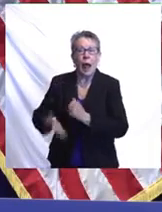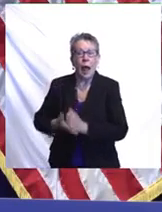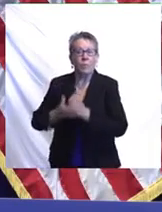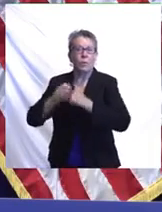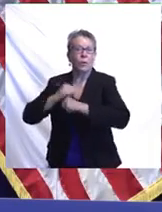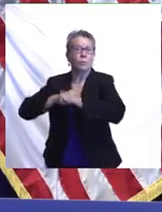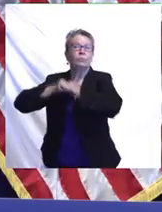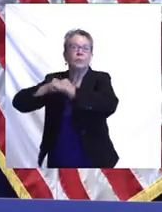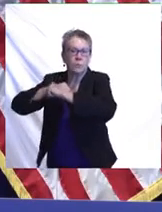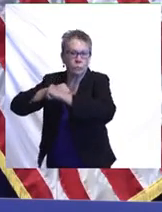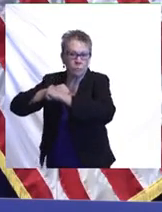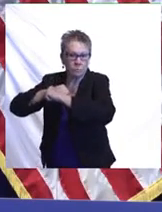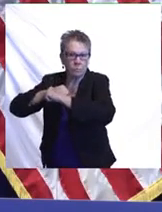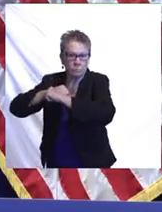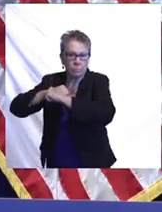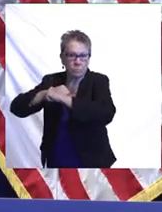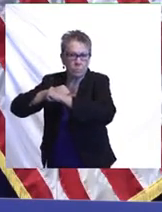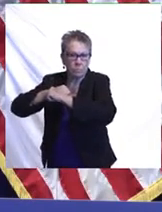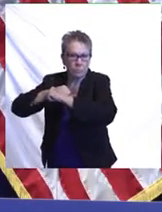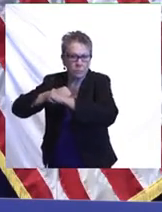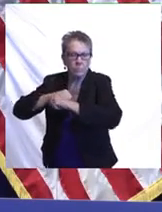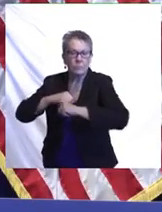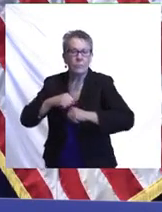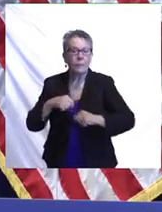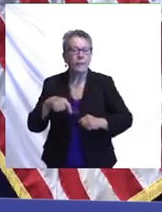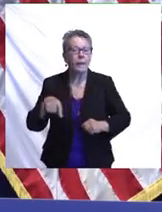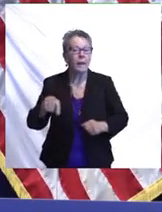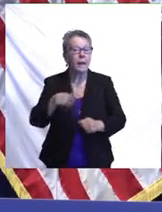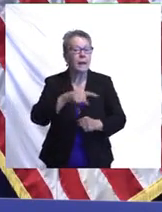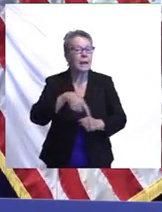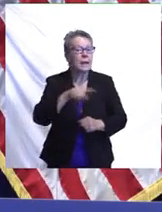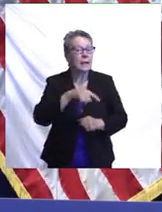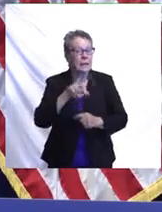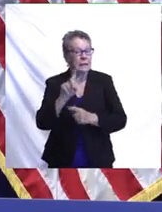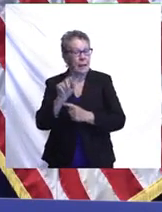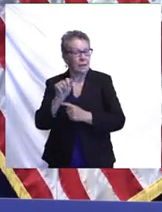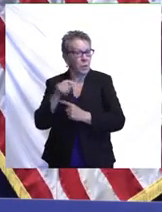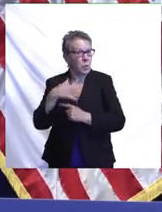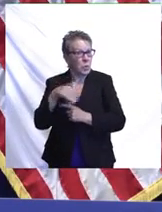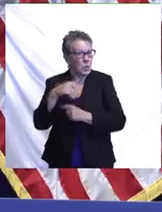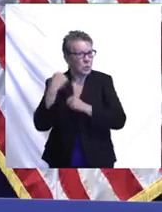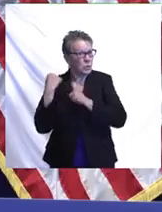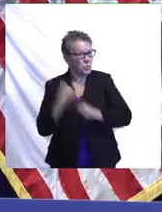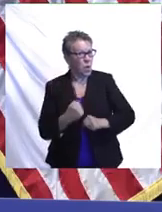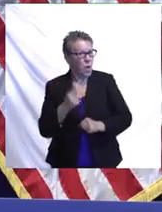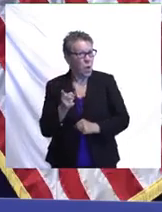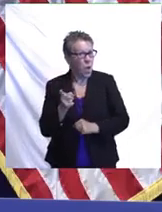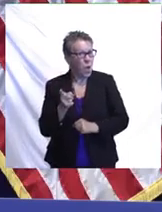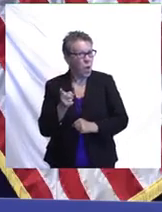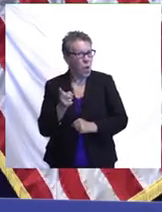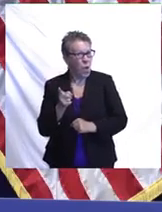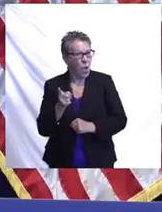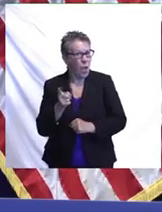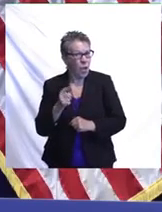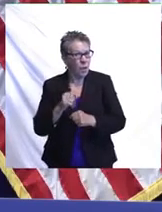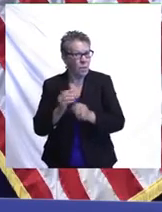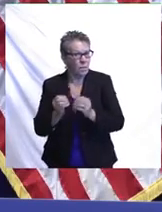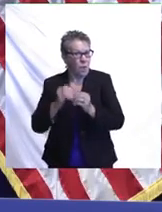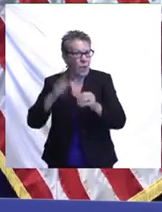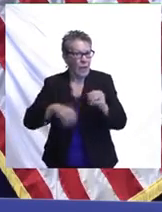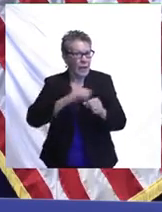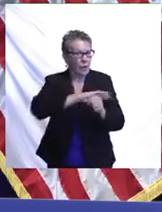with the Delta variant still having a significant impact in New Jersey. Studies show after getting vaccinated